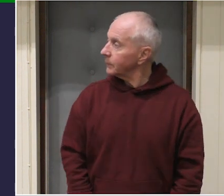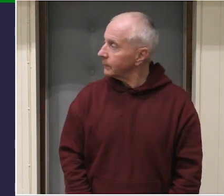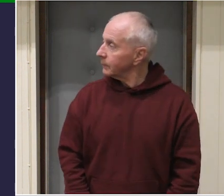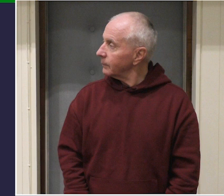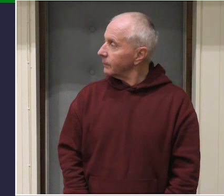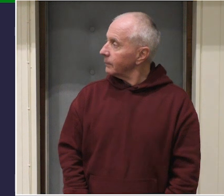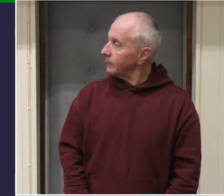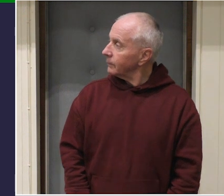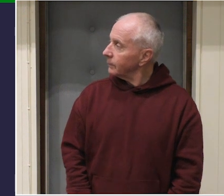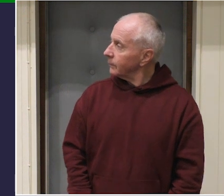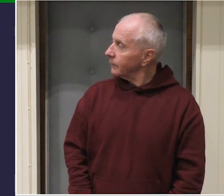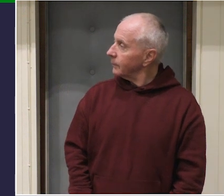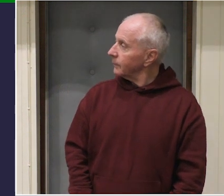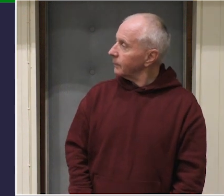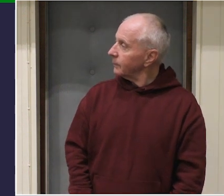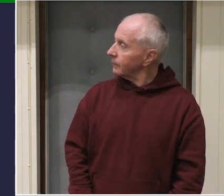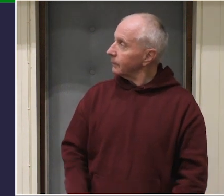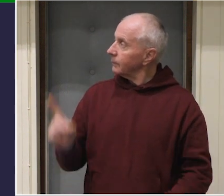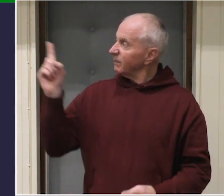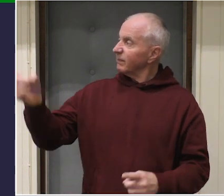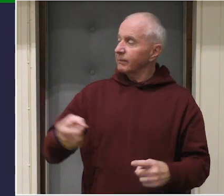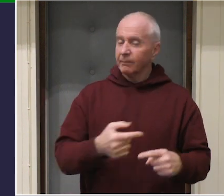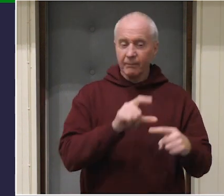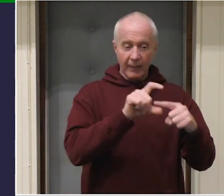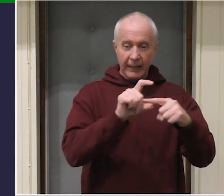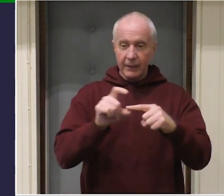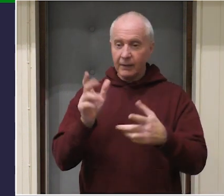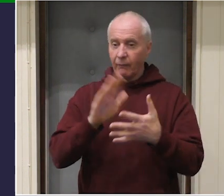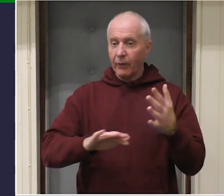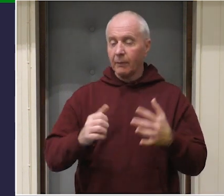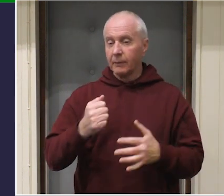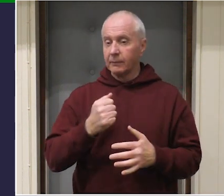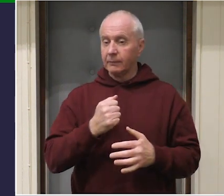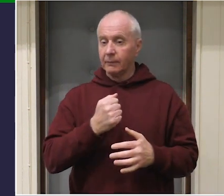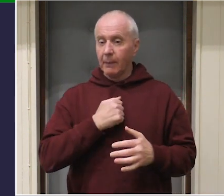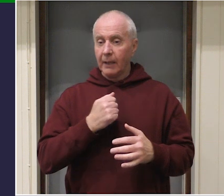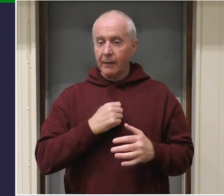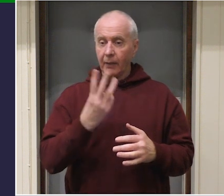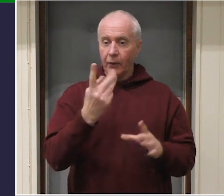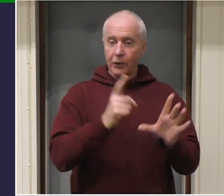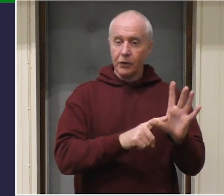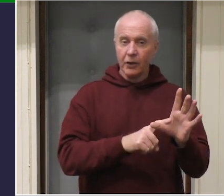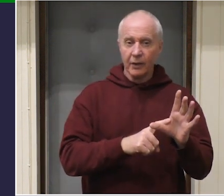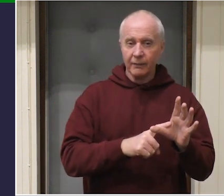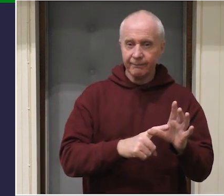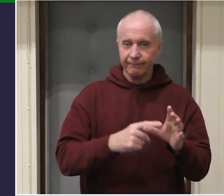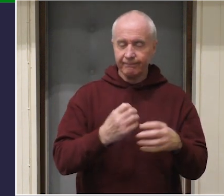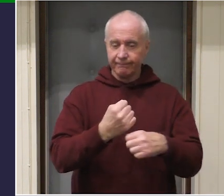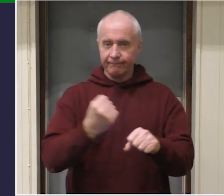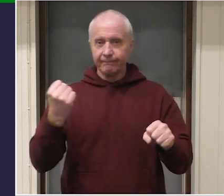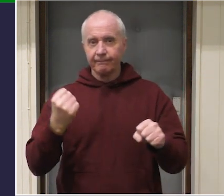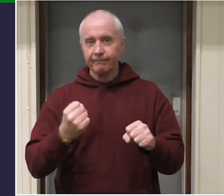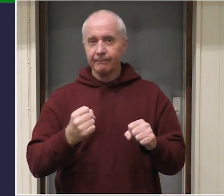This is the kind of thing I'm talking about. These are all the equations I've just taken straight from my third year undergraduate module to do with binary stars and